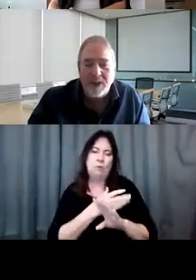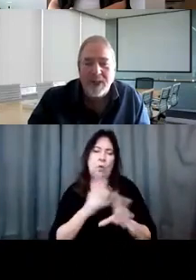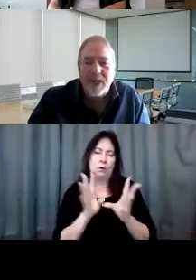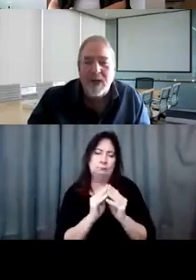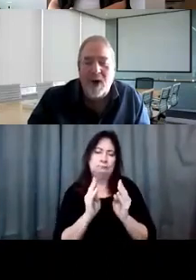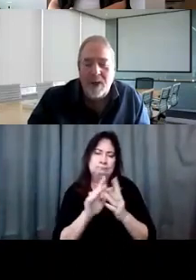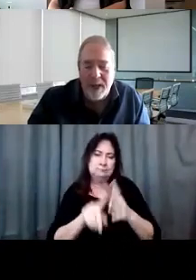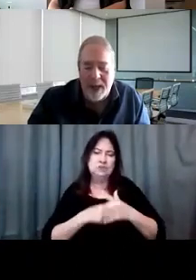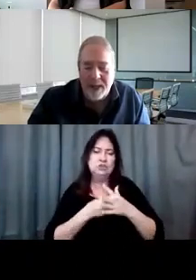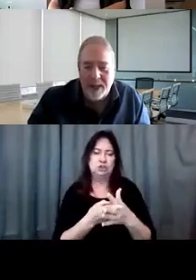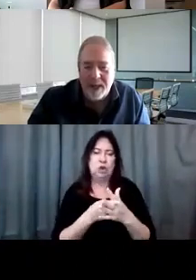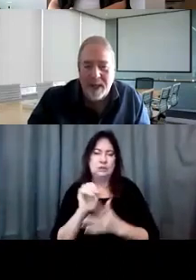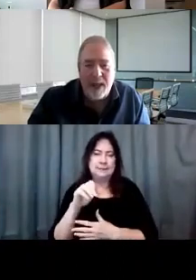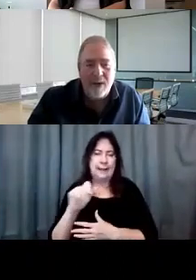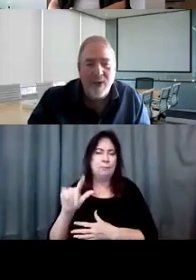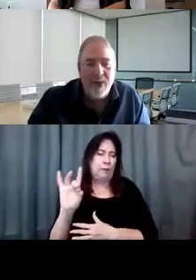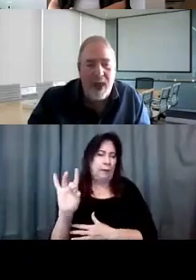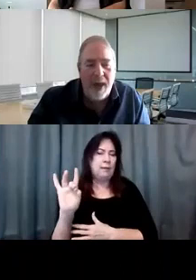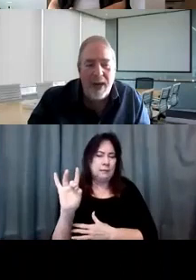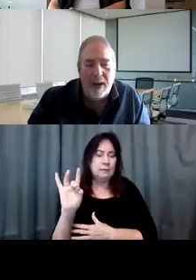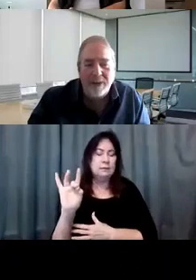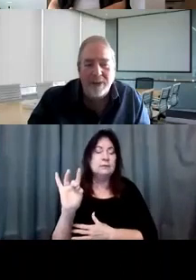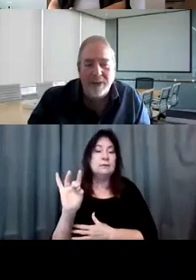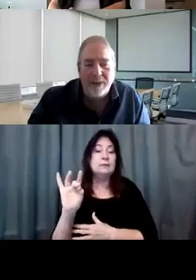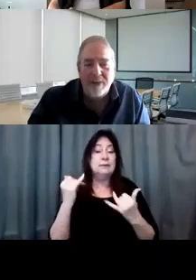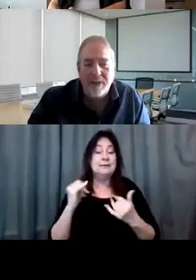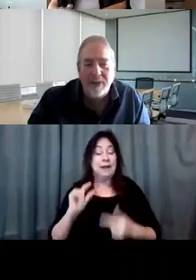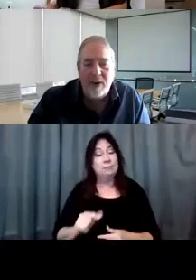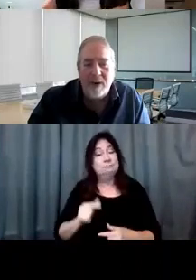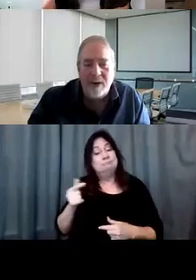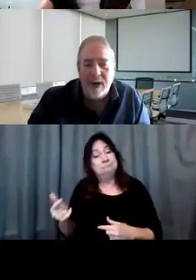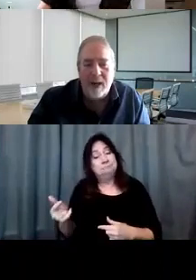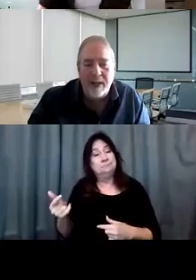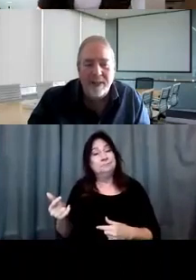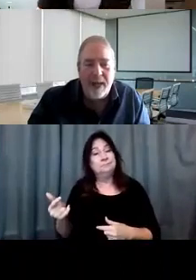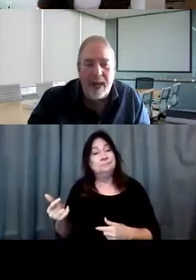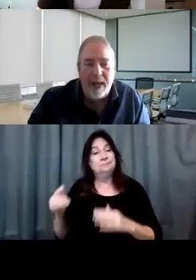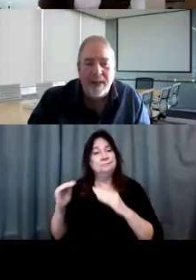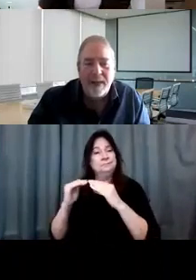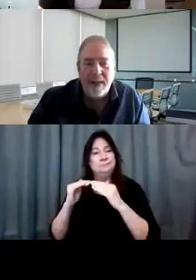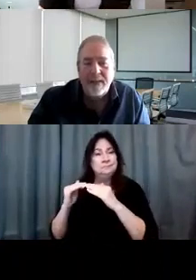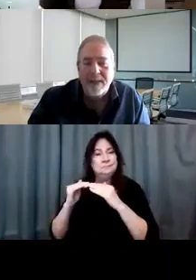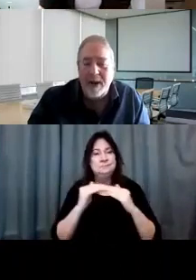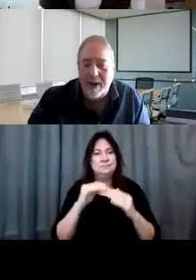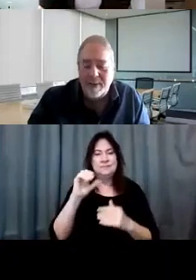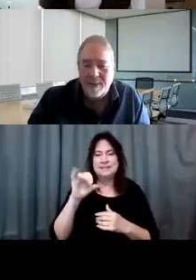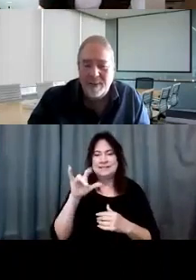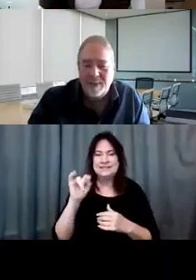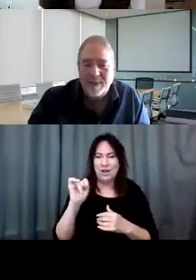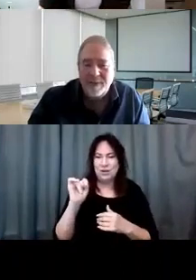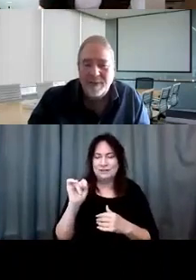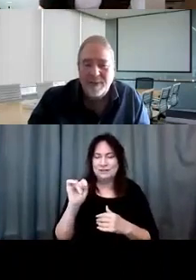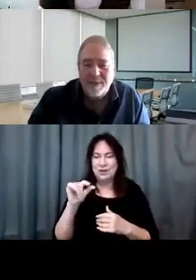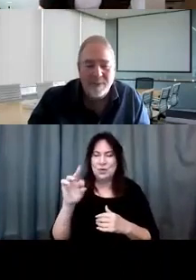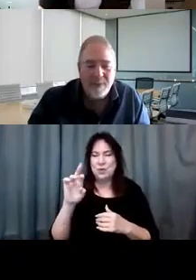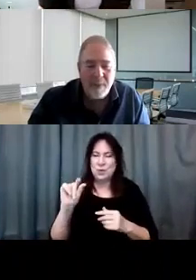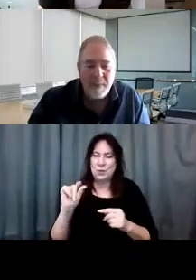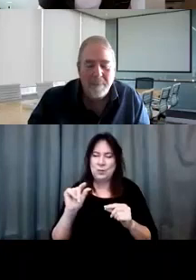starts on the 8th. And with that, I'll turn it over to our colleagues at Scarrett.